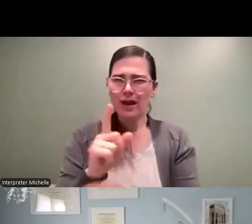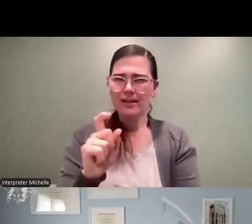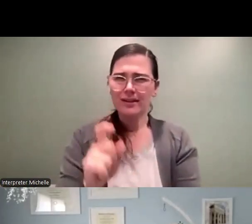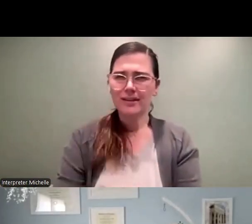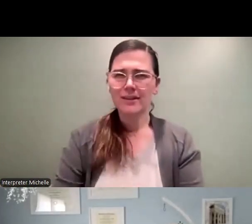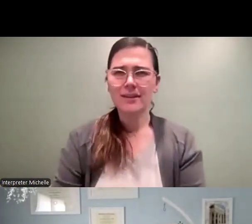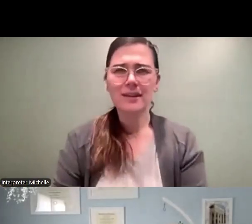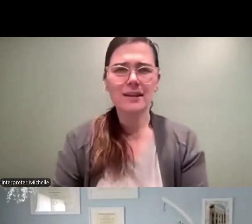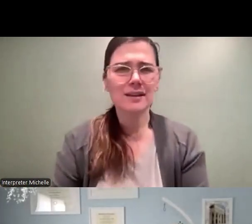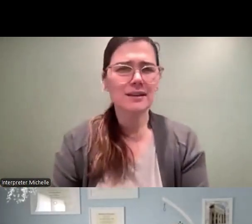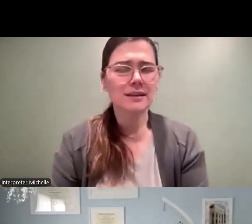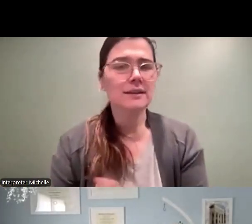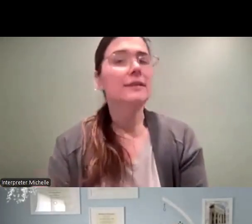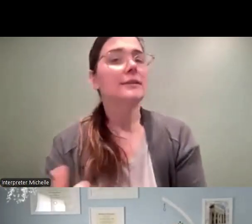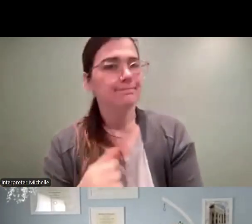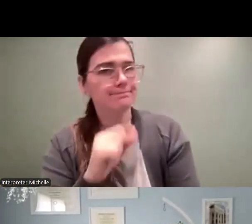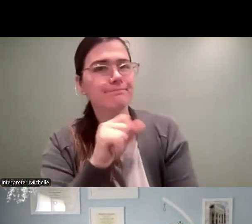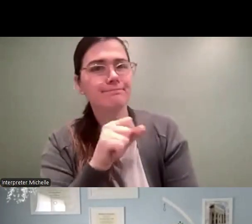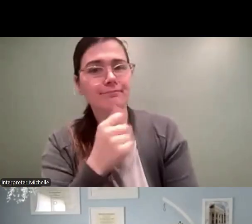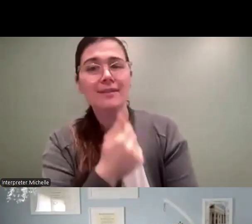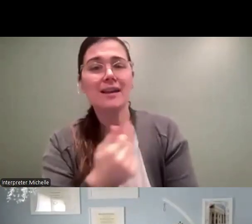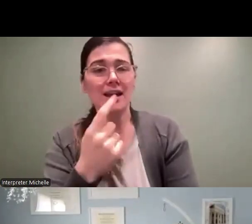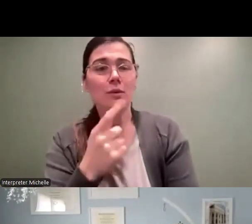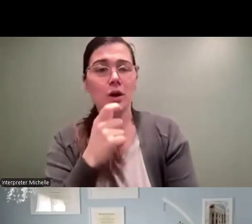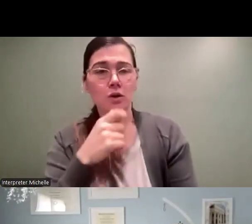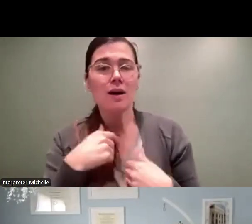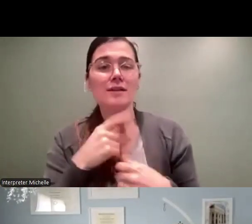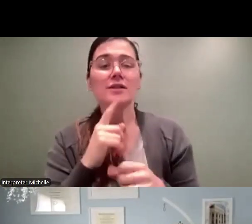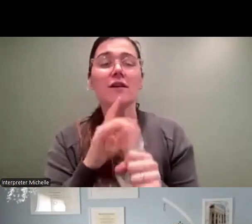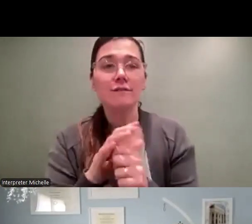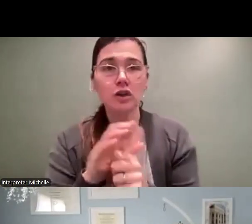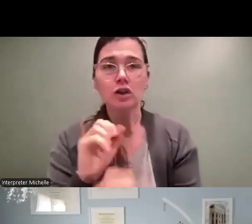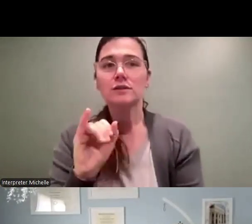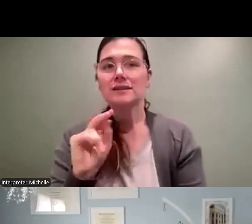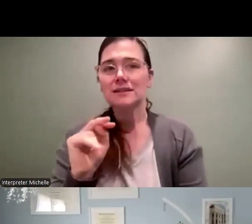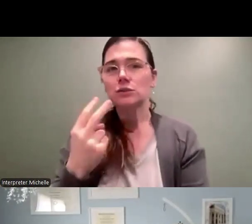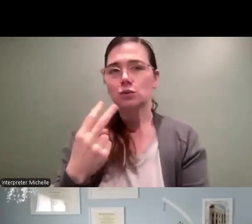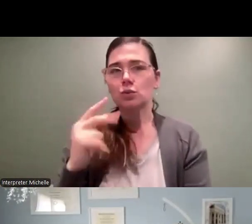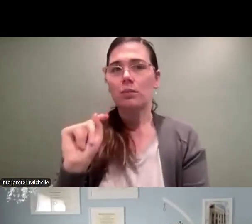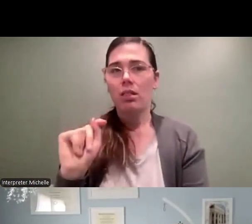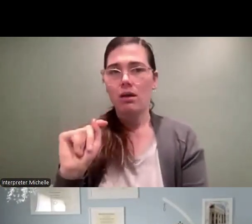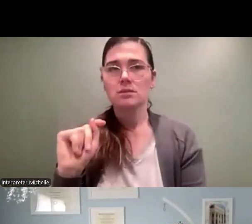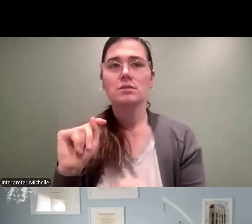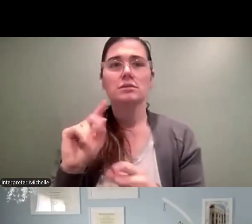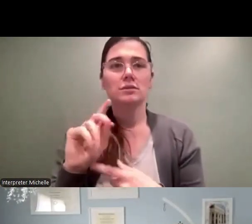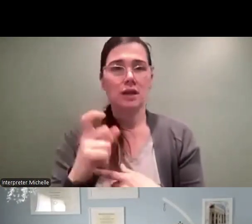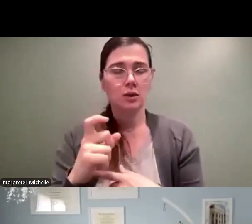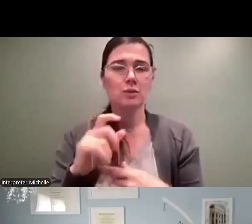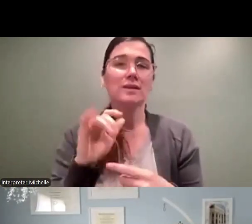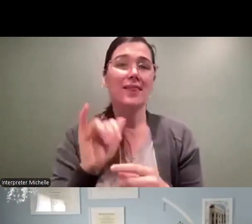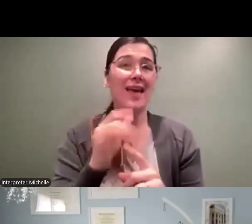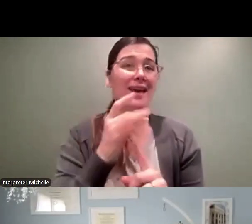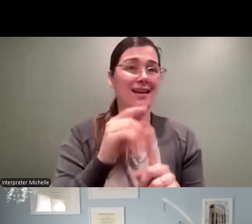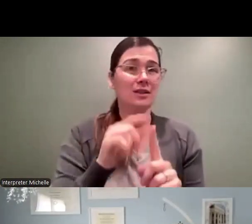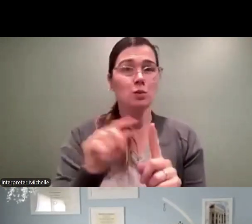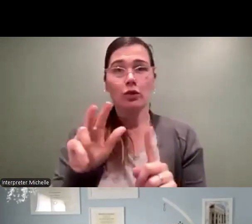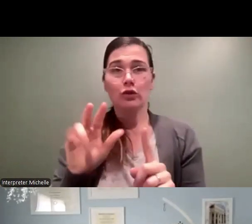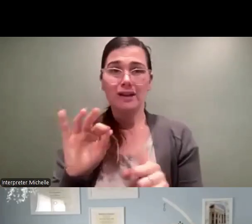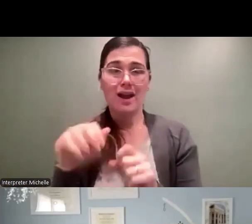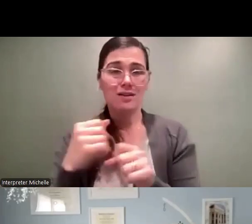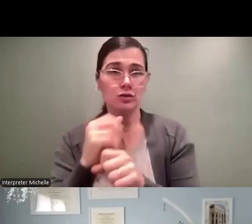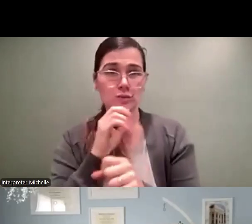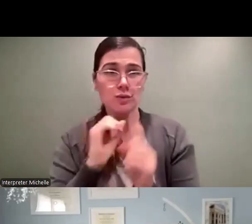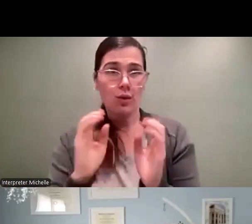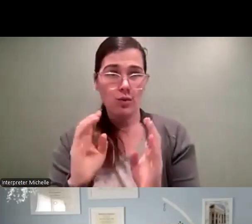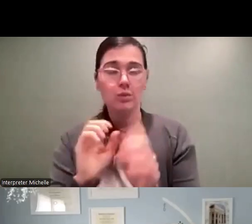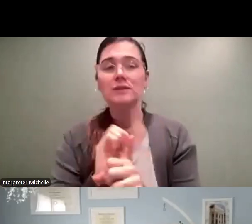Yes, so anyone that has a confirmed SIM2 plus diagnosis that is 18 to 39 years of age, they are sent